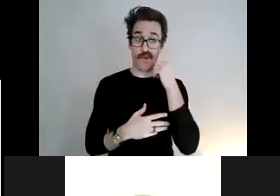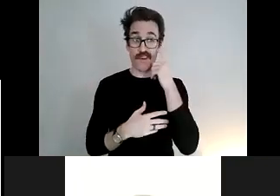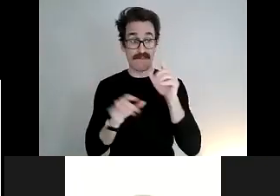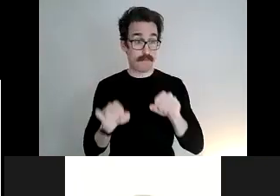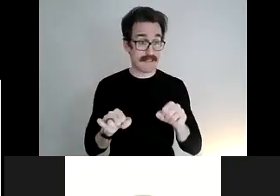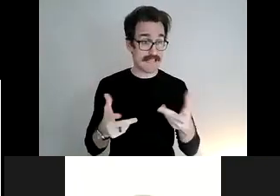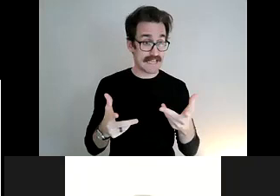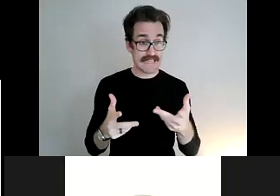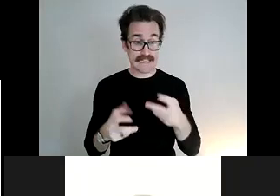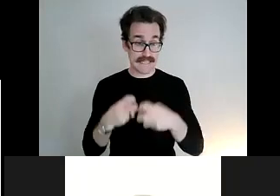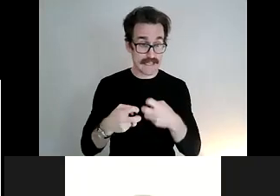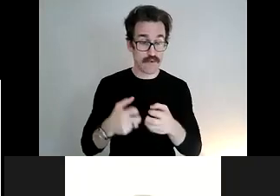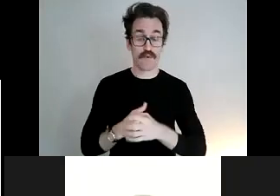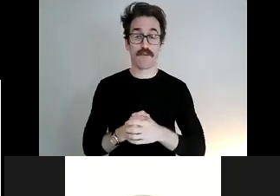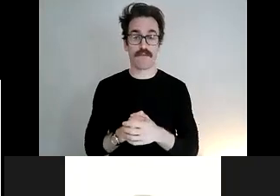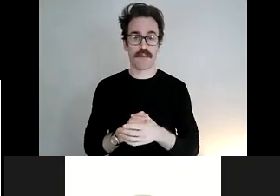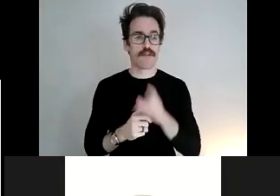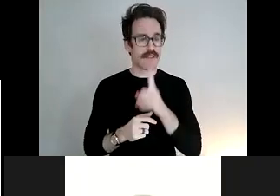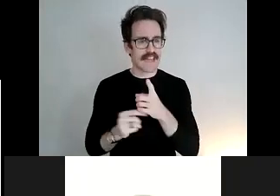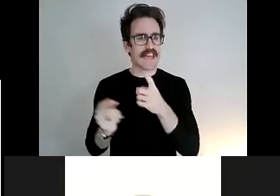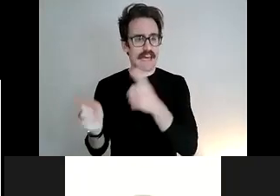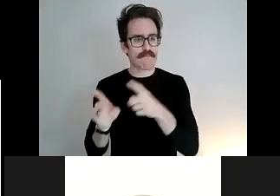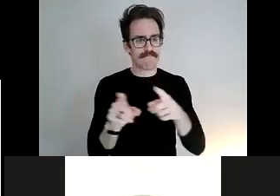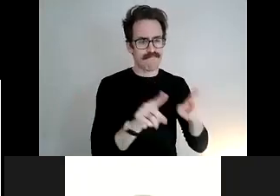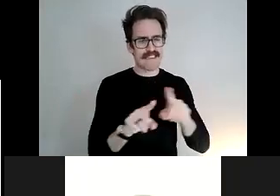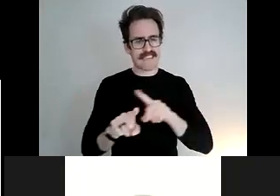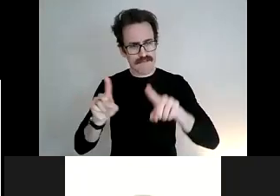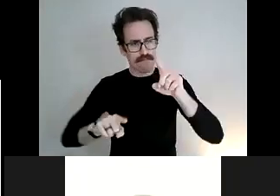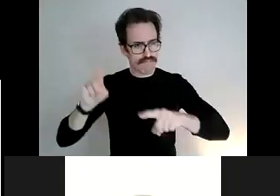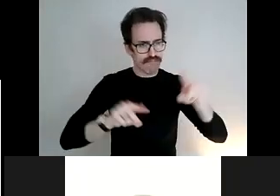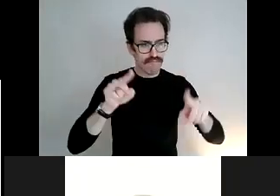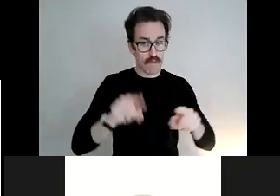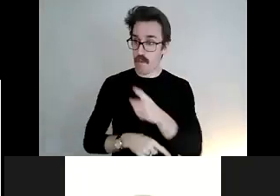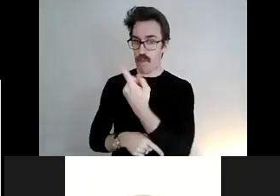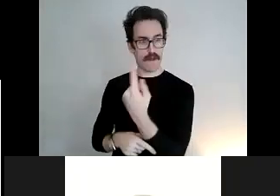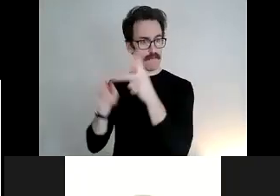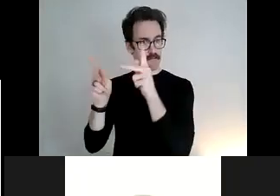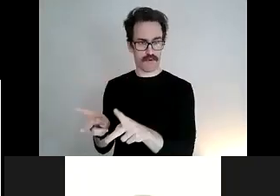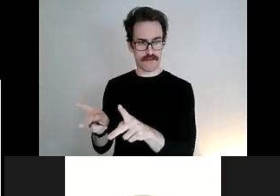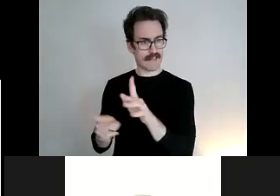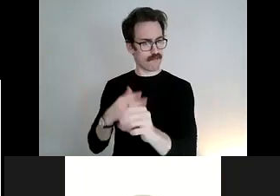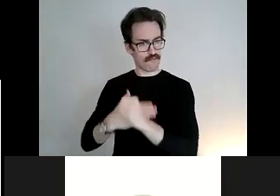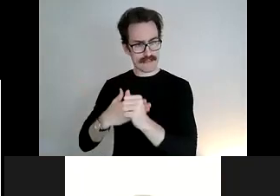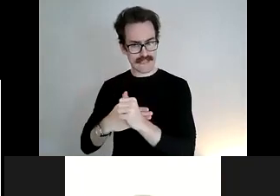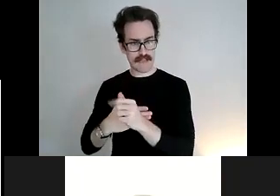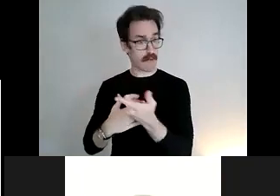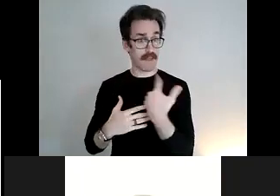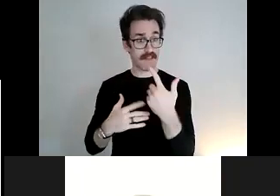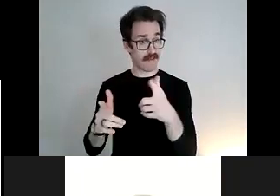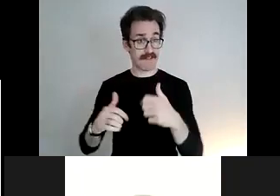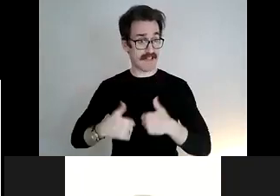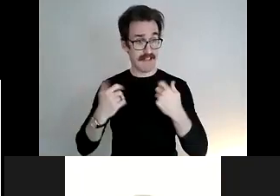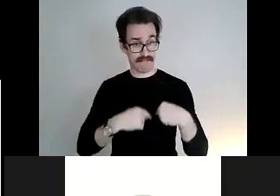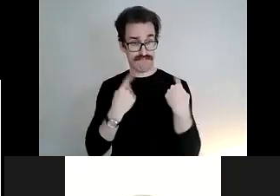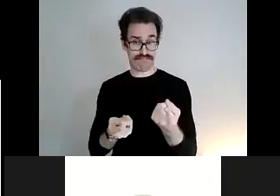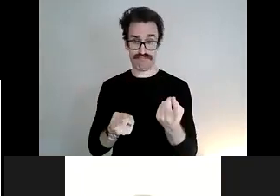case-by-case basis. And like I said, what may be risk for one person may not be for another. For instance, one person may be a lifelong gambler and is used to